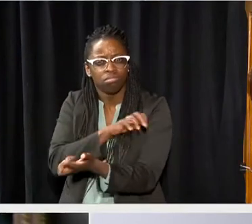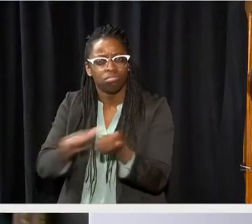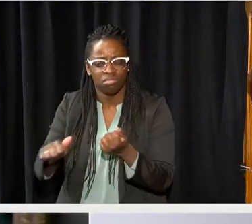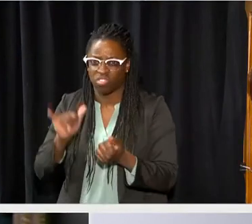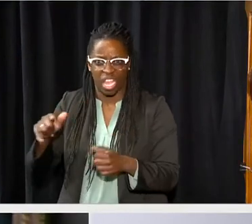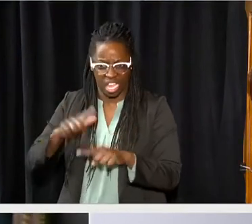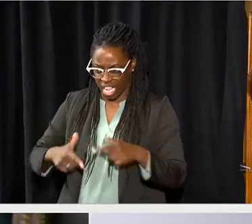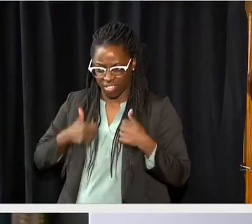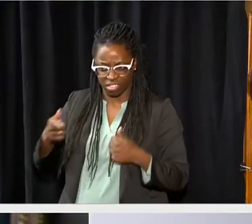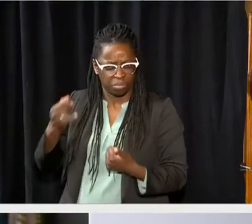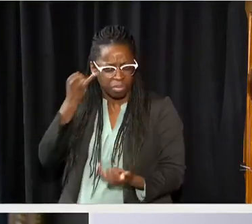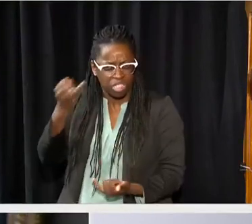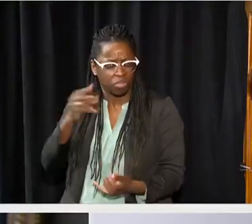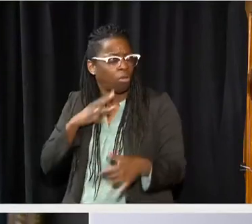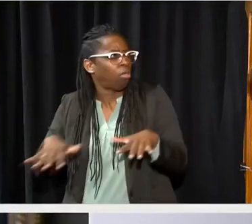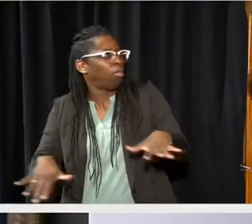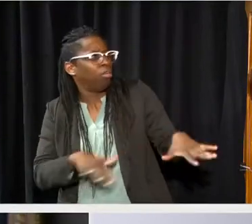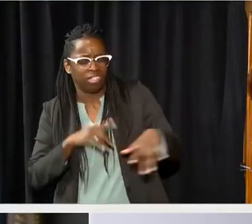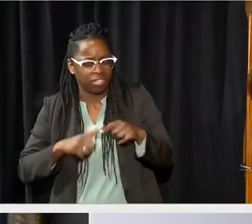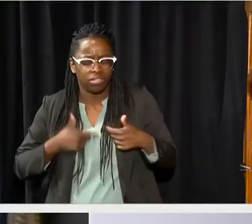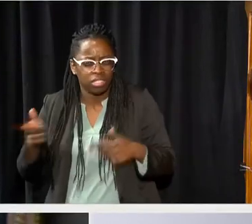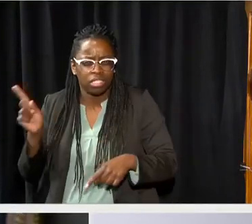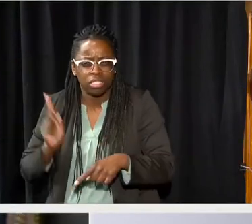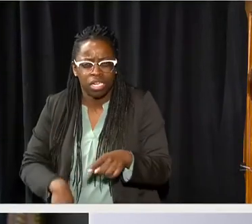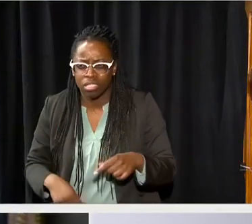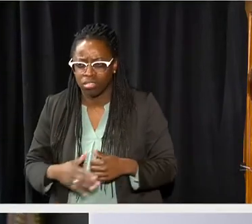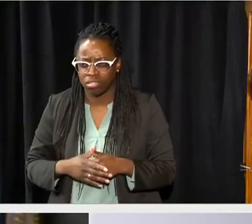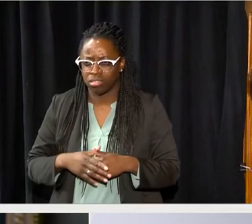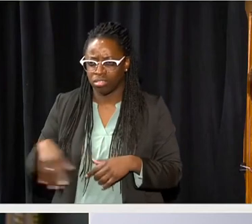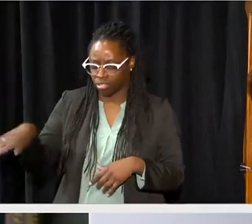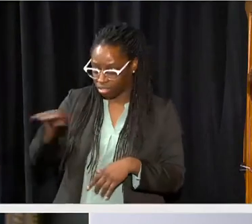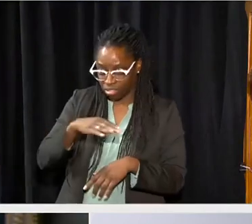road that had never seen flooding before.